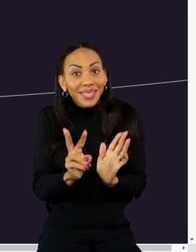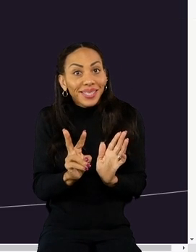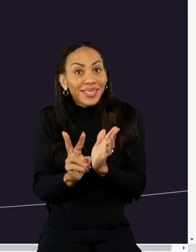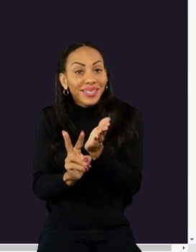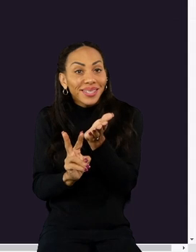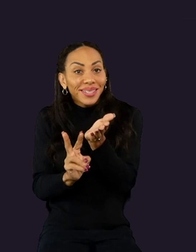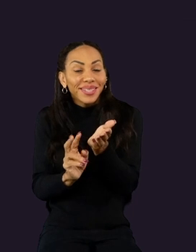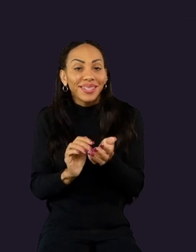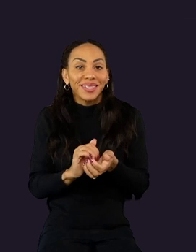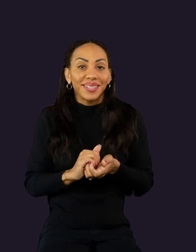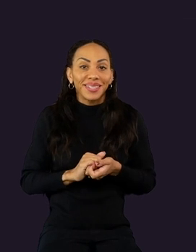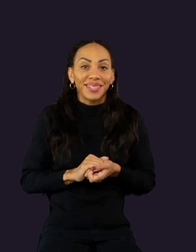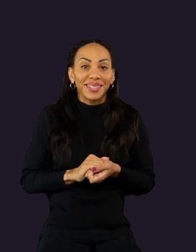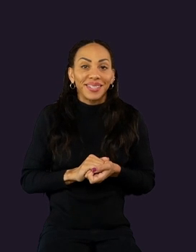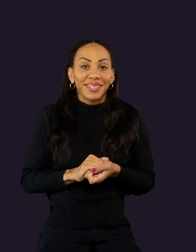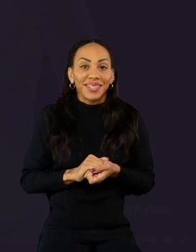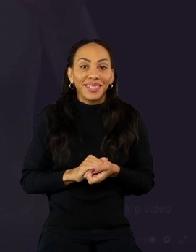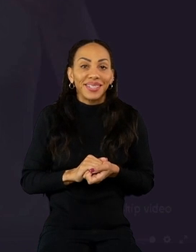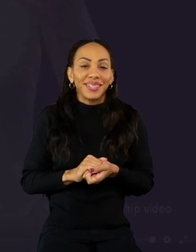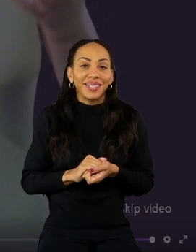screen is quite nice.